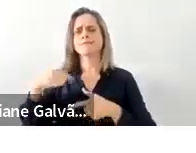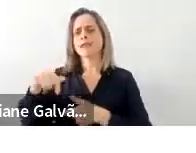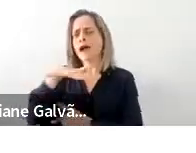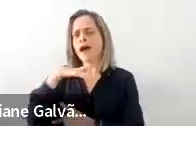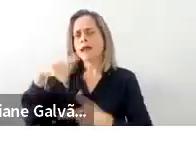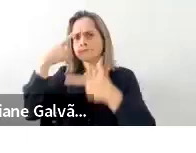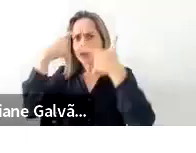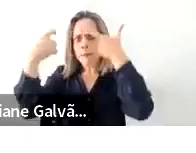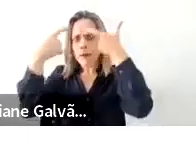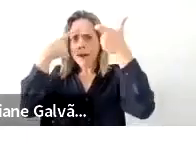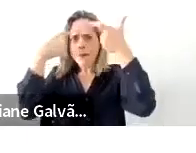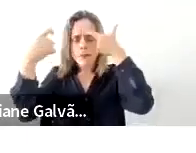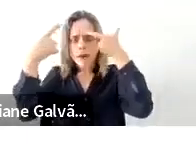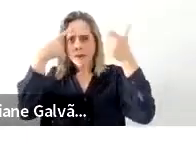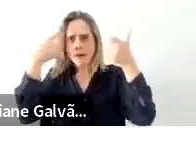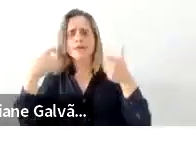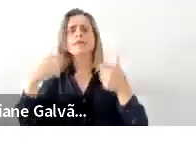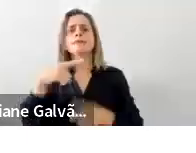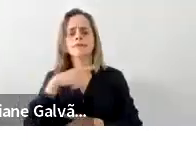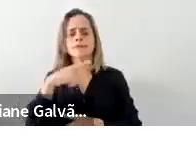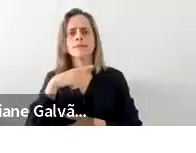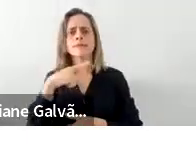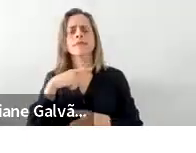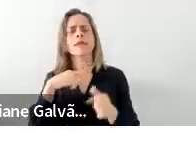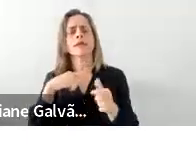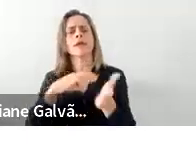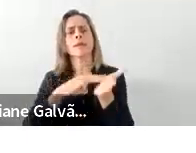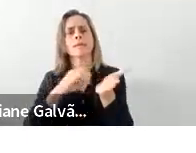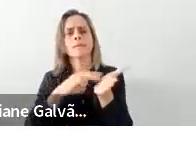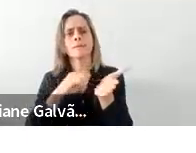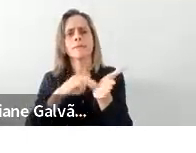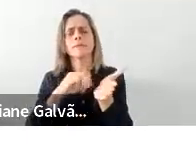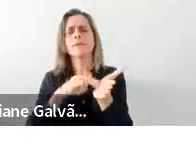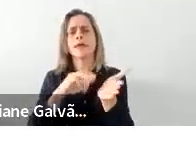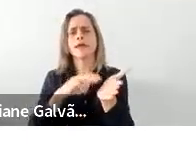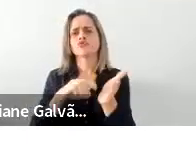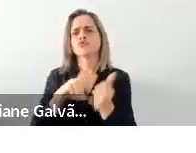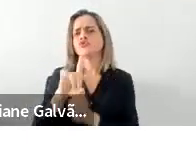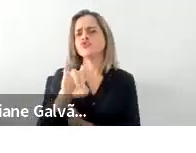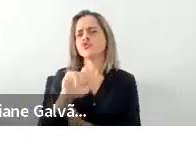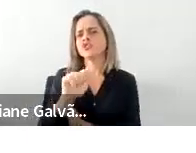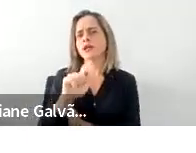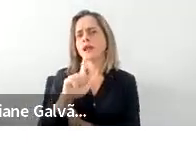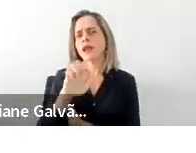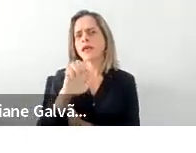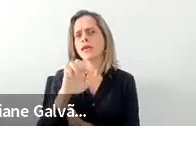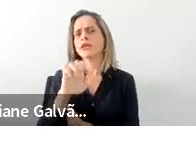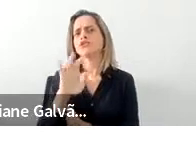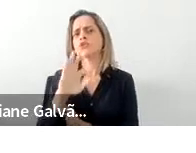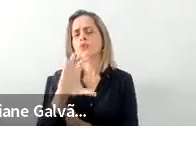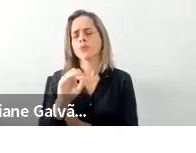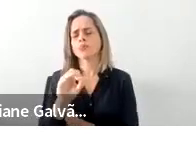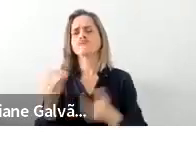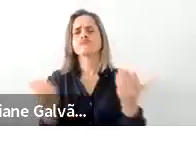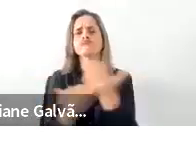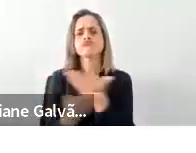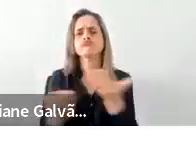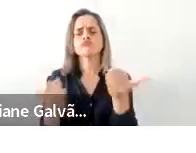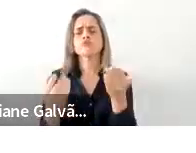of investigation and exposition as so clearly set out in his Capital.